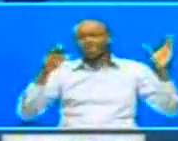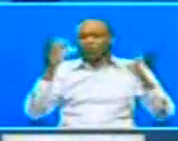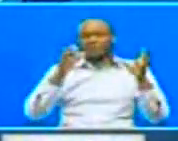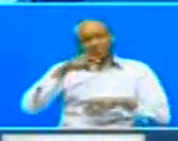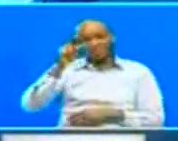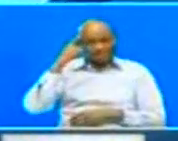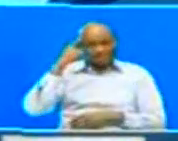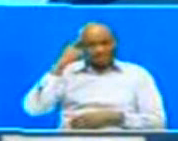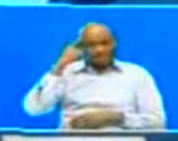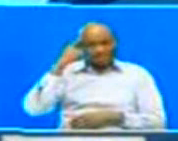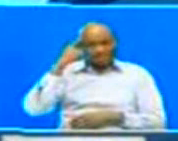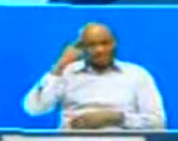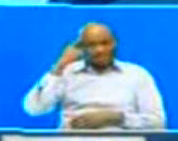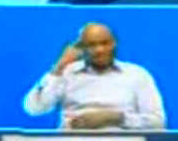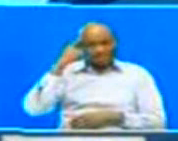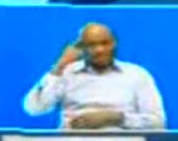community imagined...